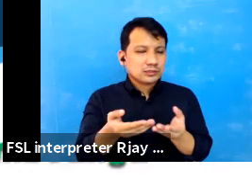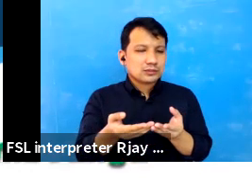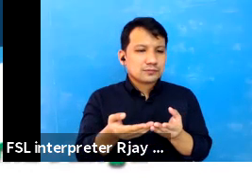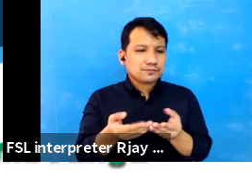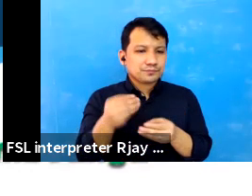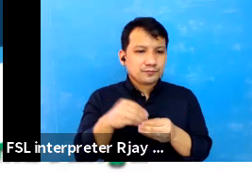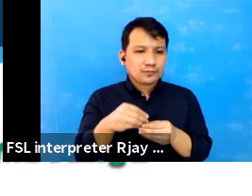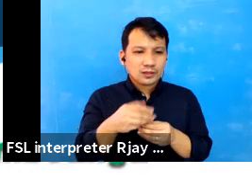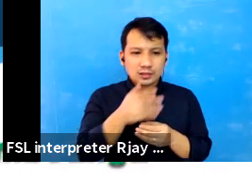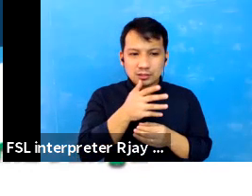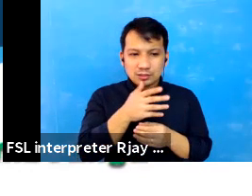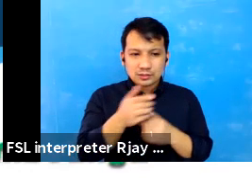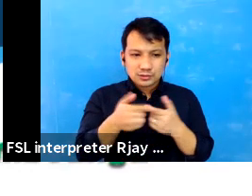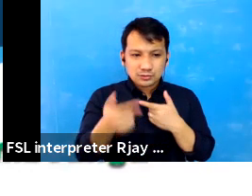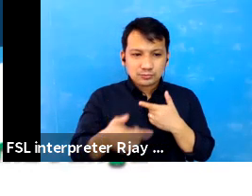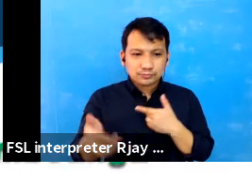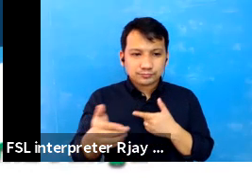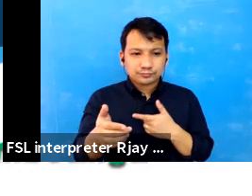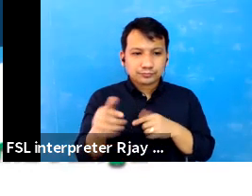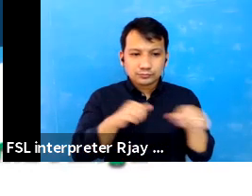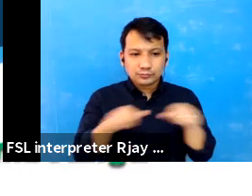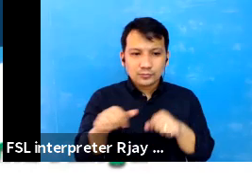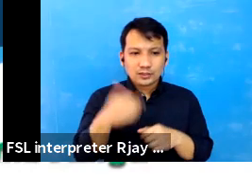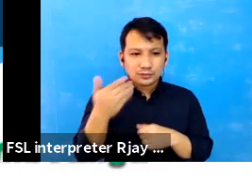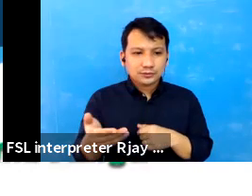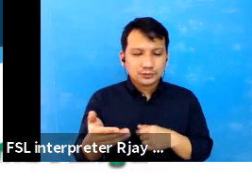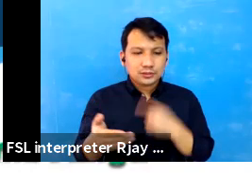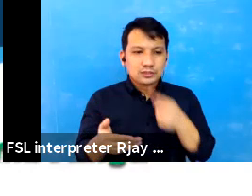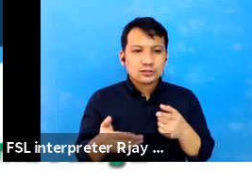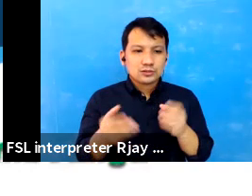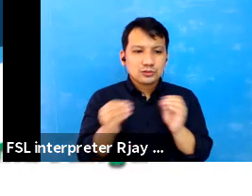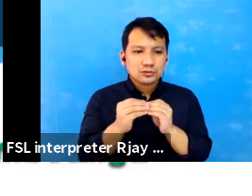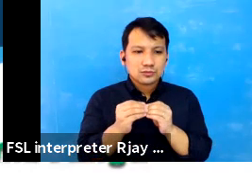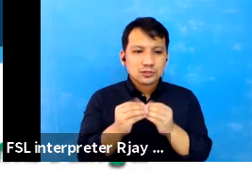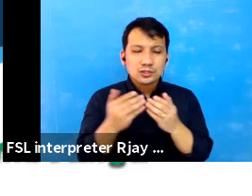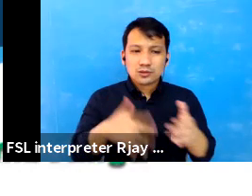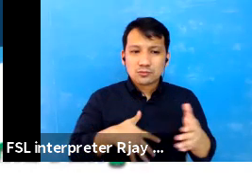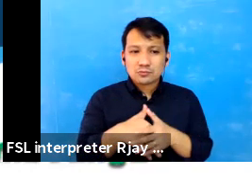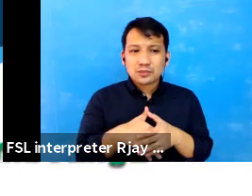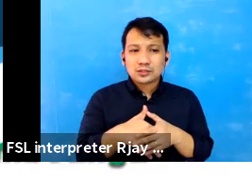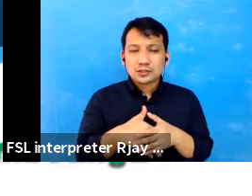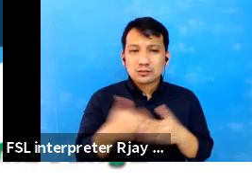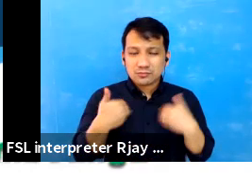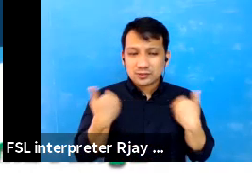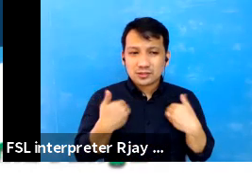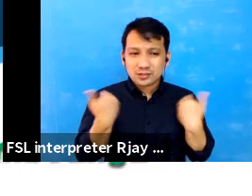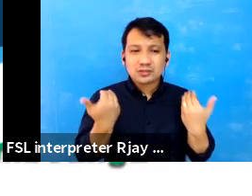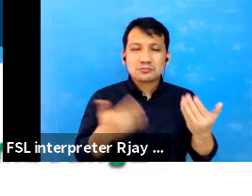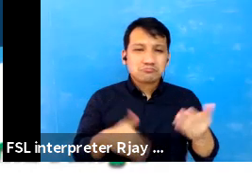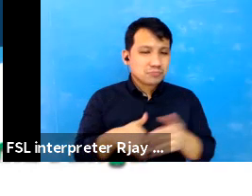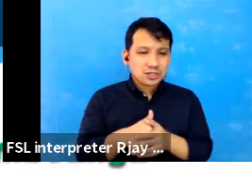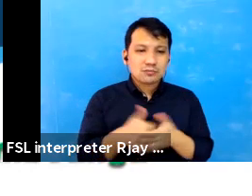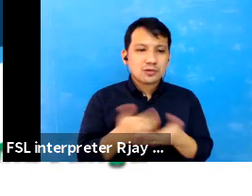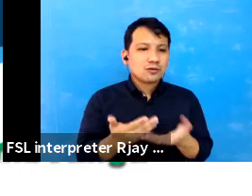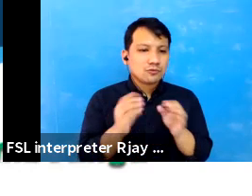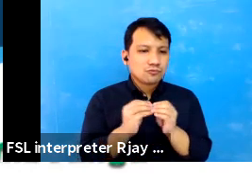intermittent demand generation activities, and high teenage pregnancies. Likewise, this problem